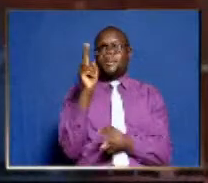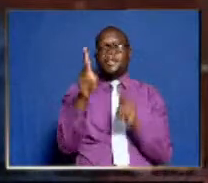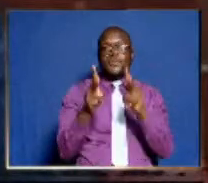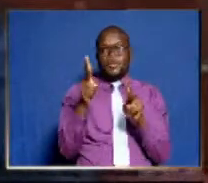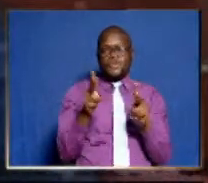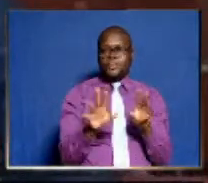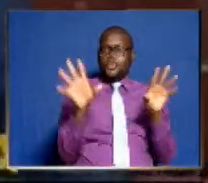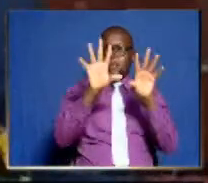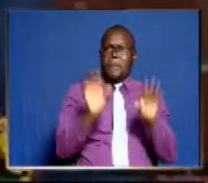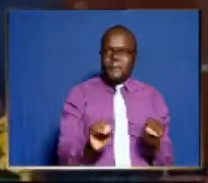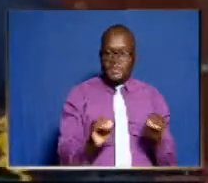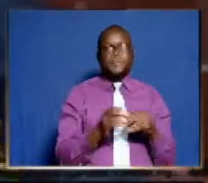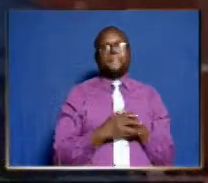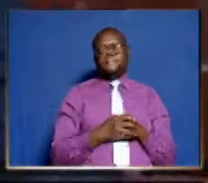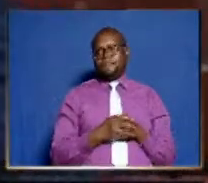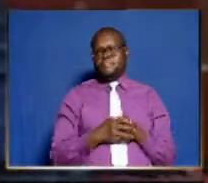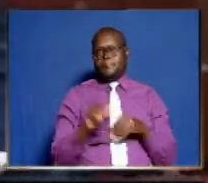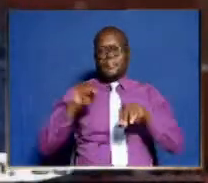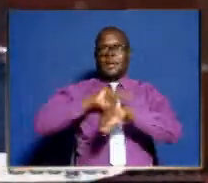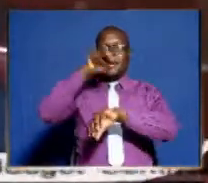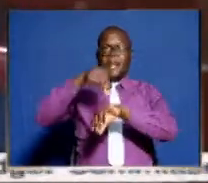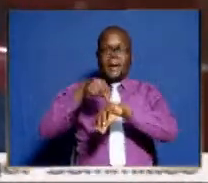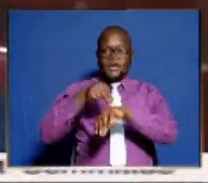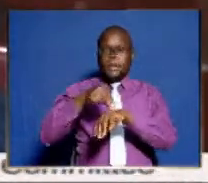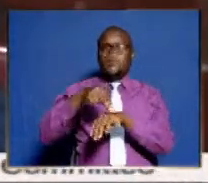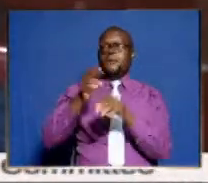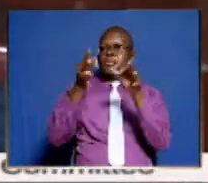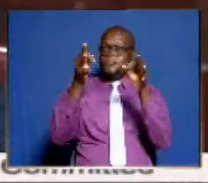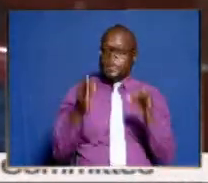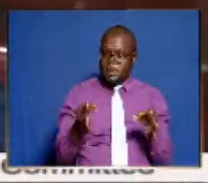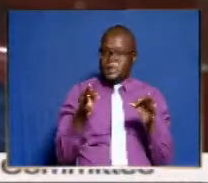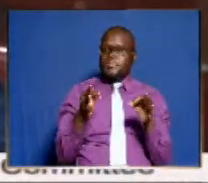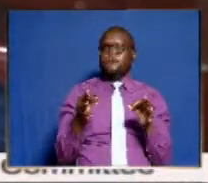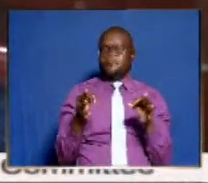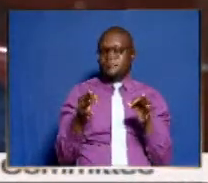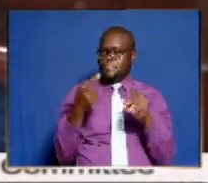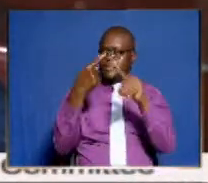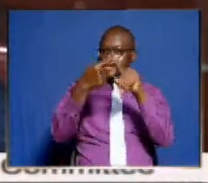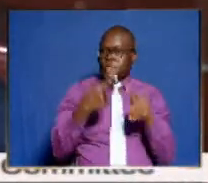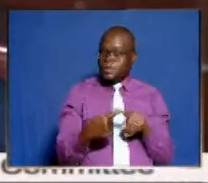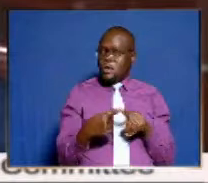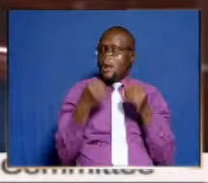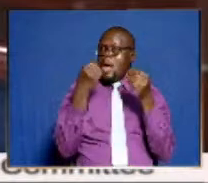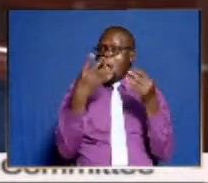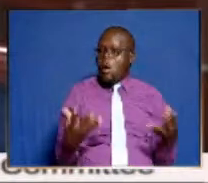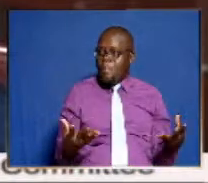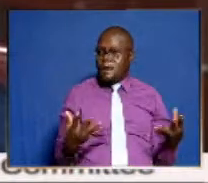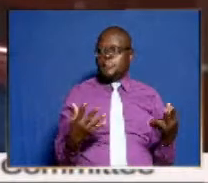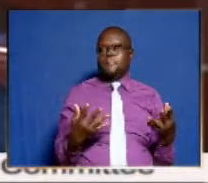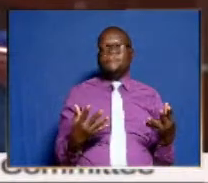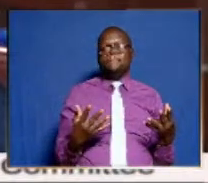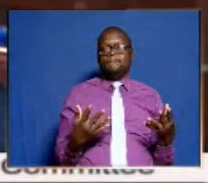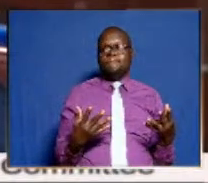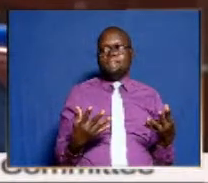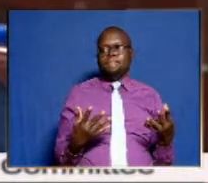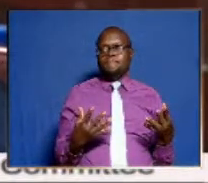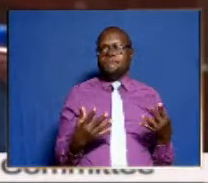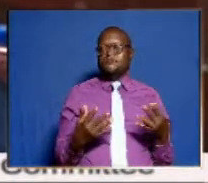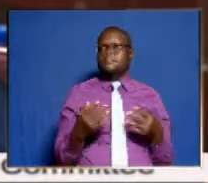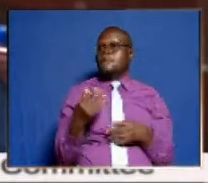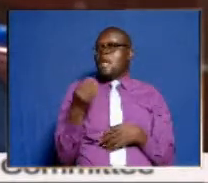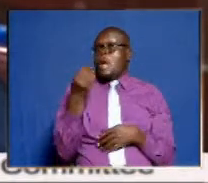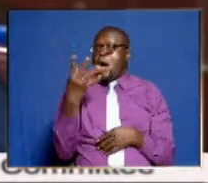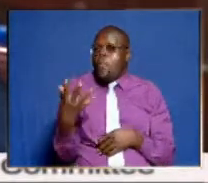2021-2022 budget? Honorable Speaker, the National Treasury projects a total revenue collection of Kenya